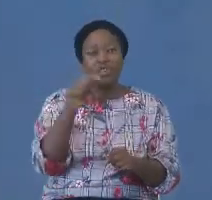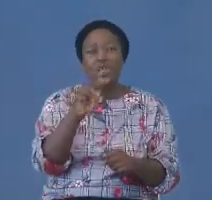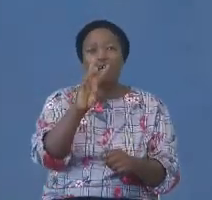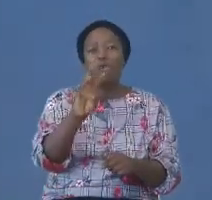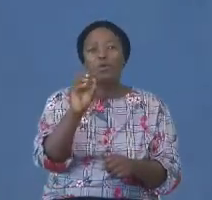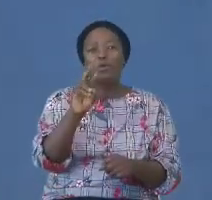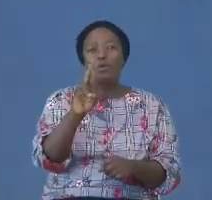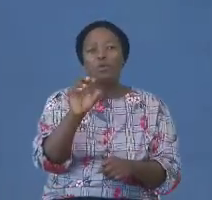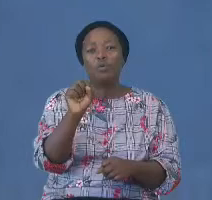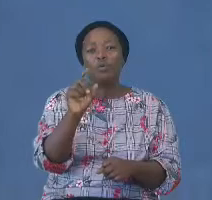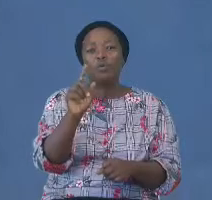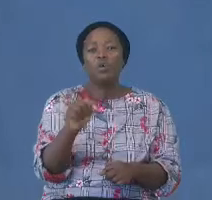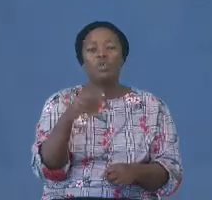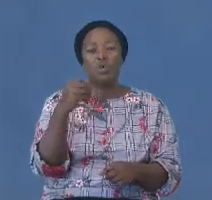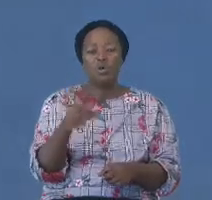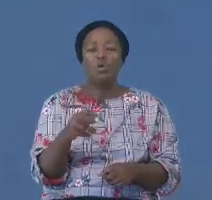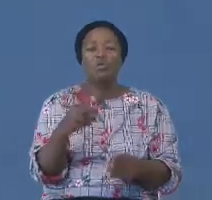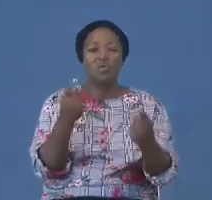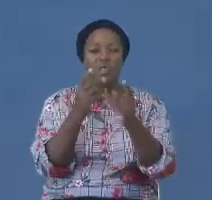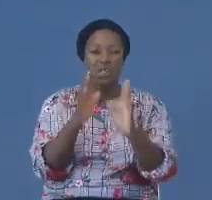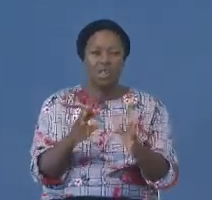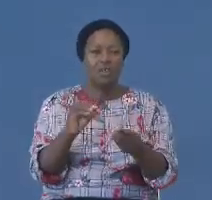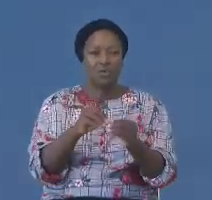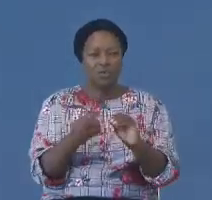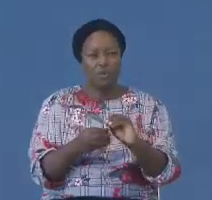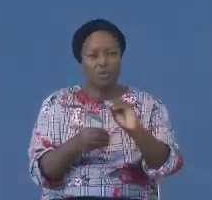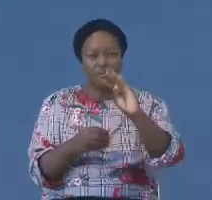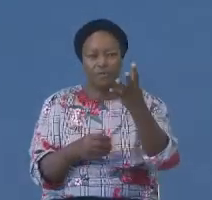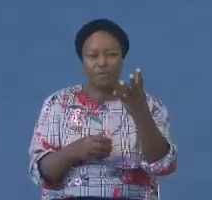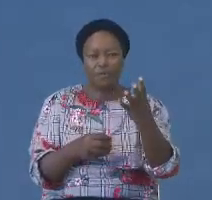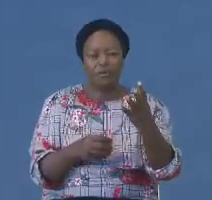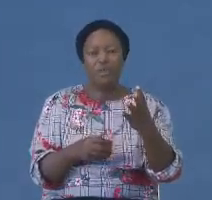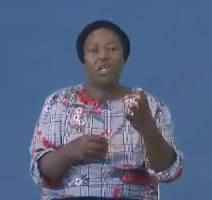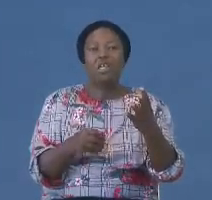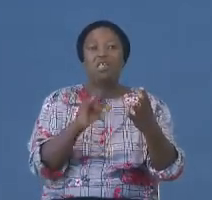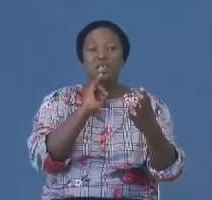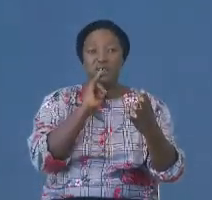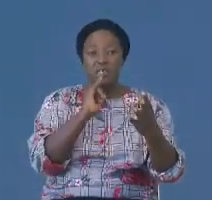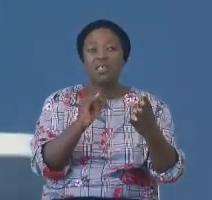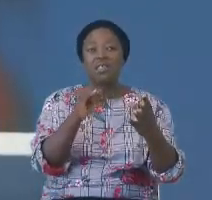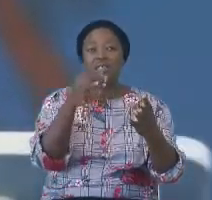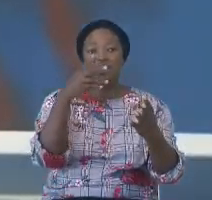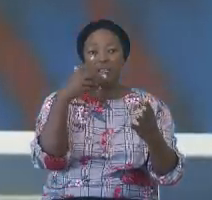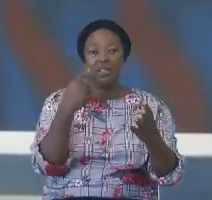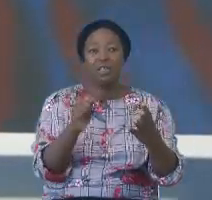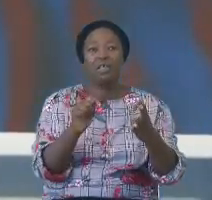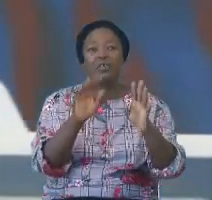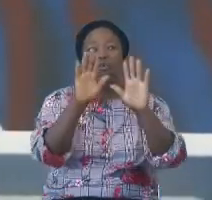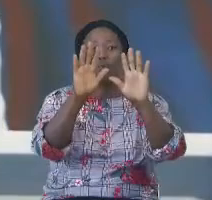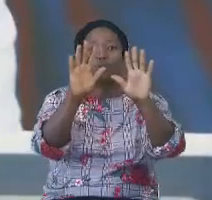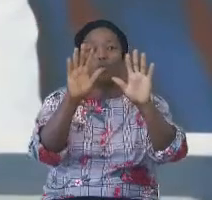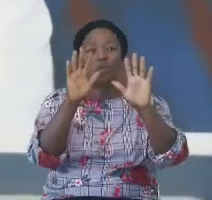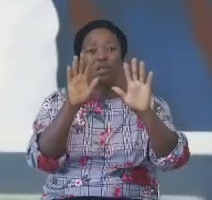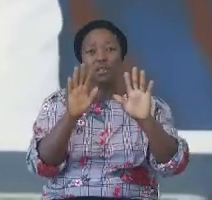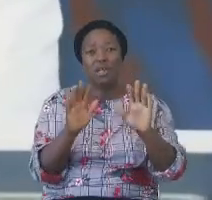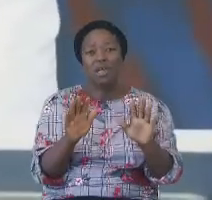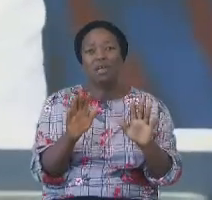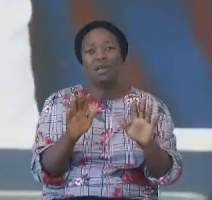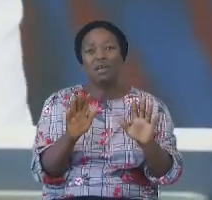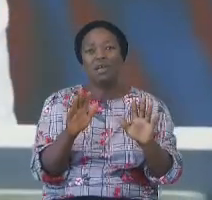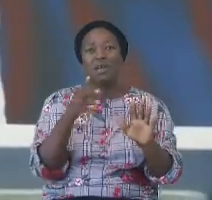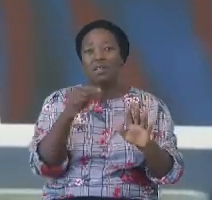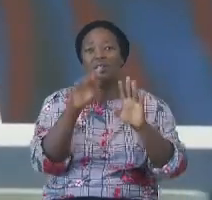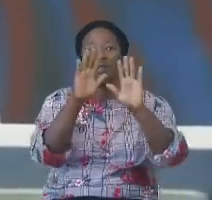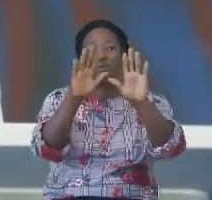of salvation for the worst of sinners number four is